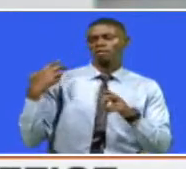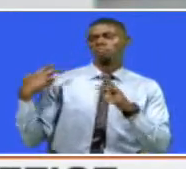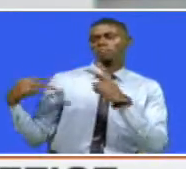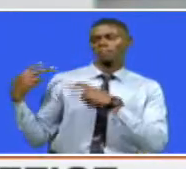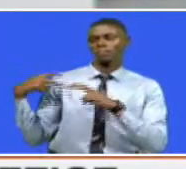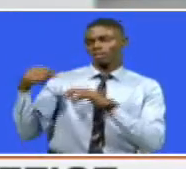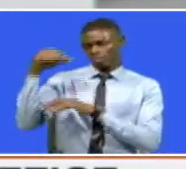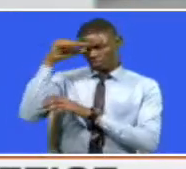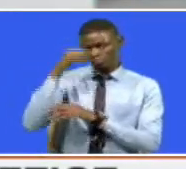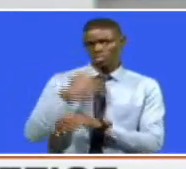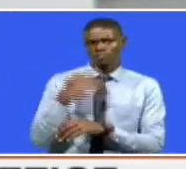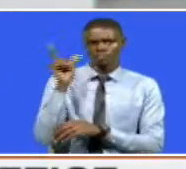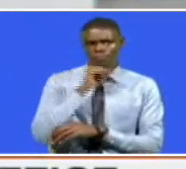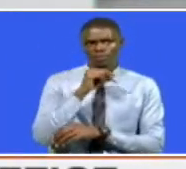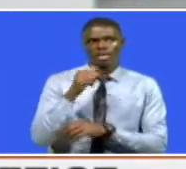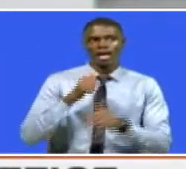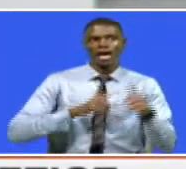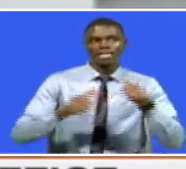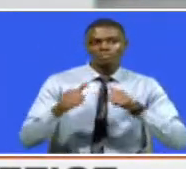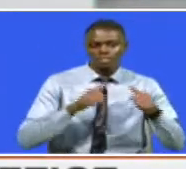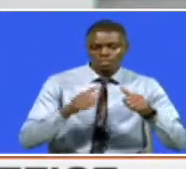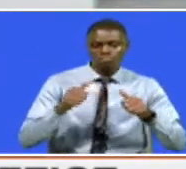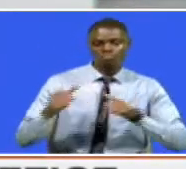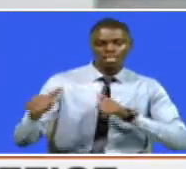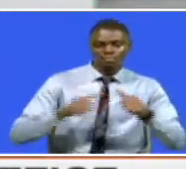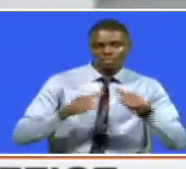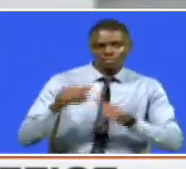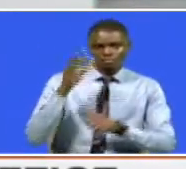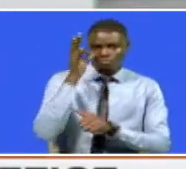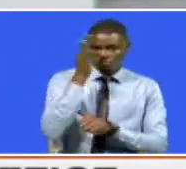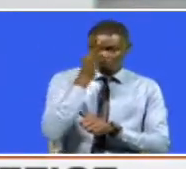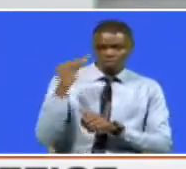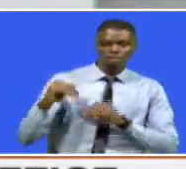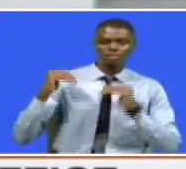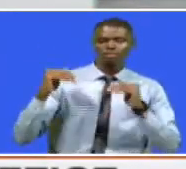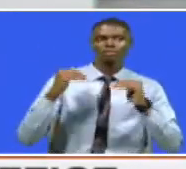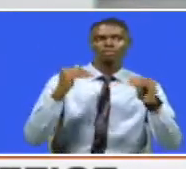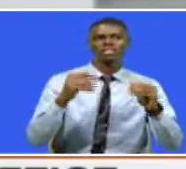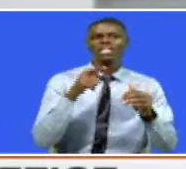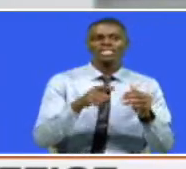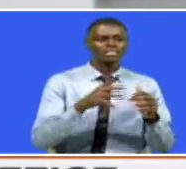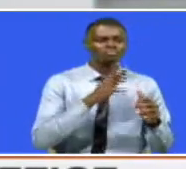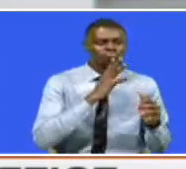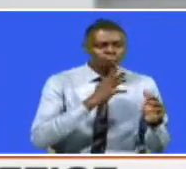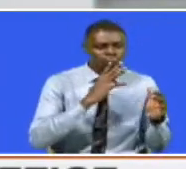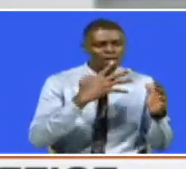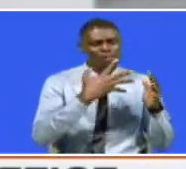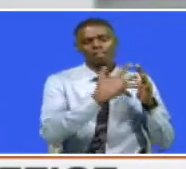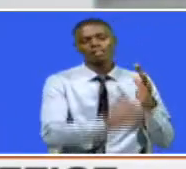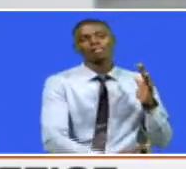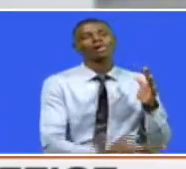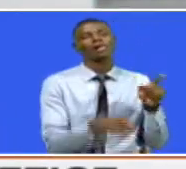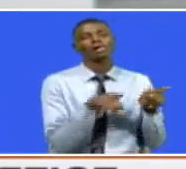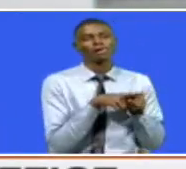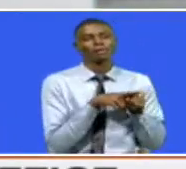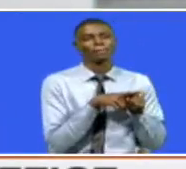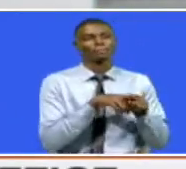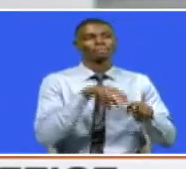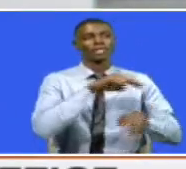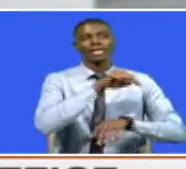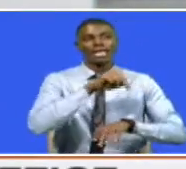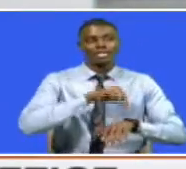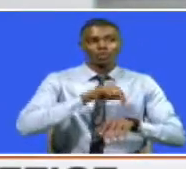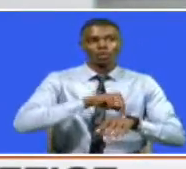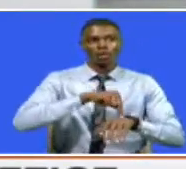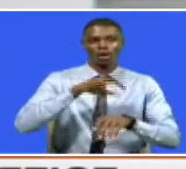we've had, administration after administration since Mwai Kibaki, where this has been the talk. The national fiber